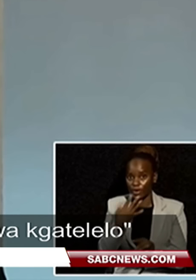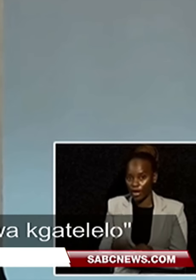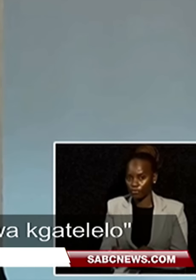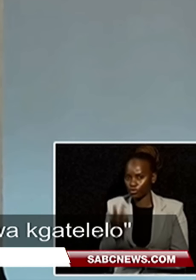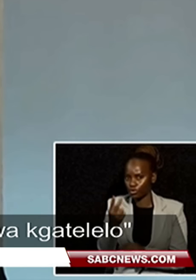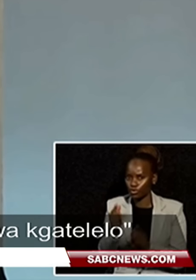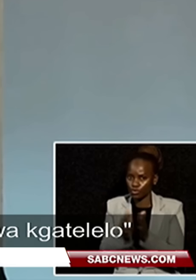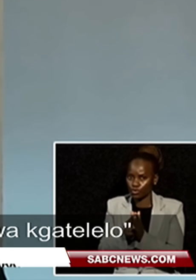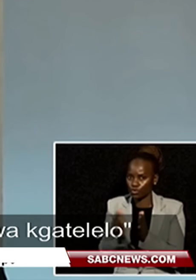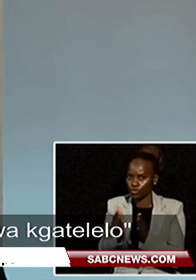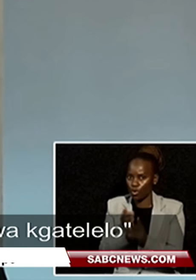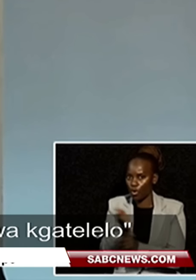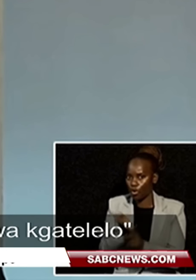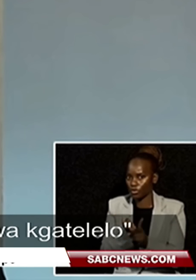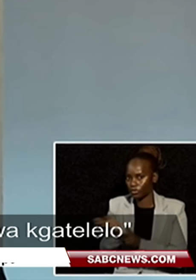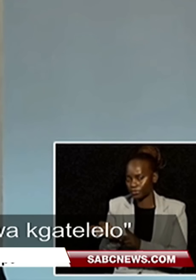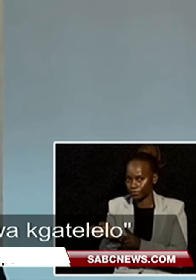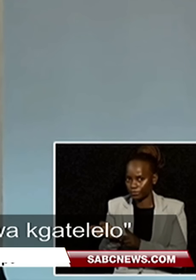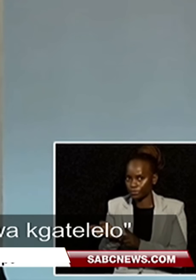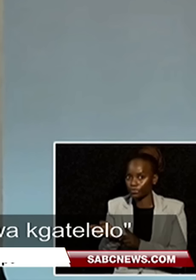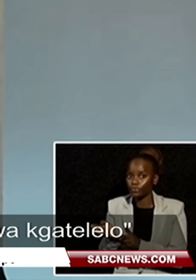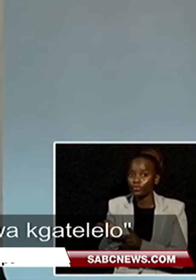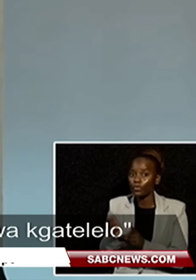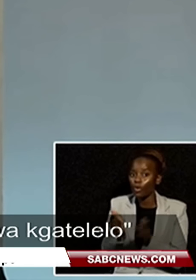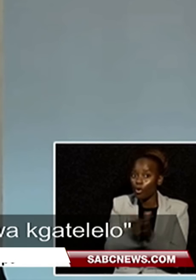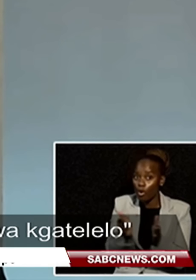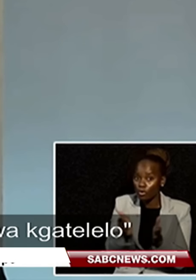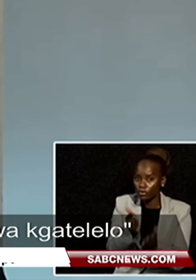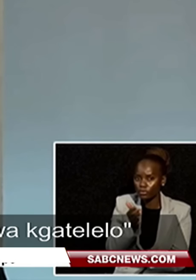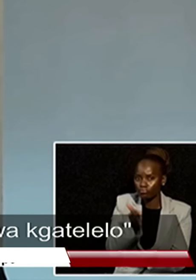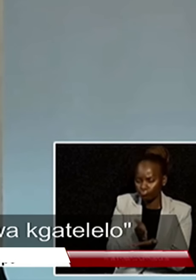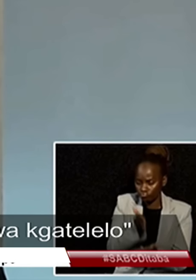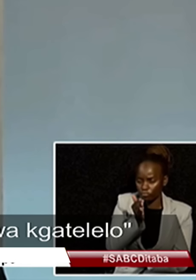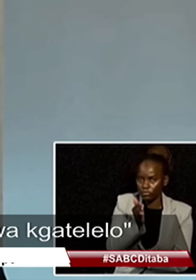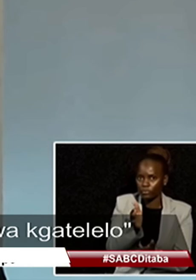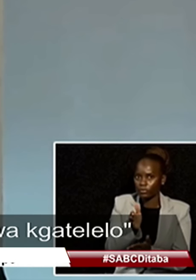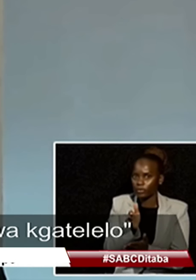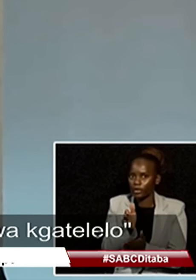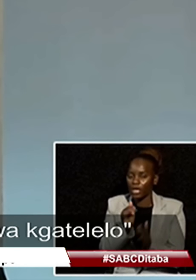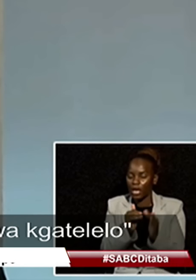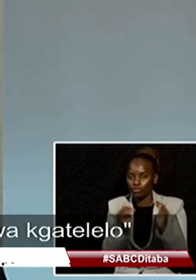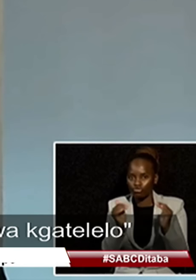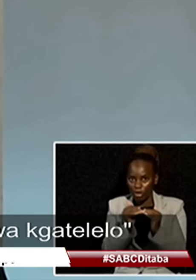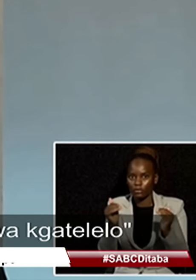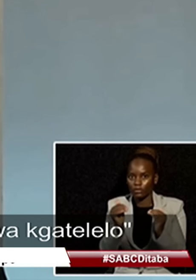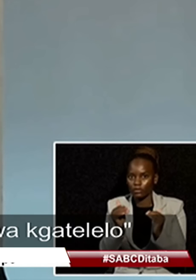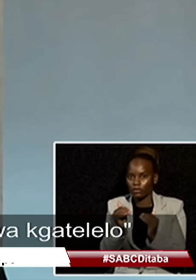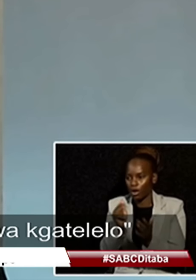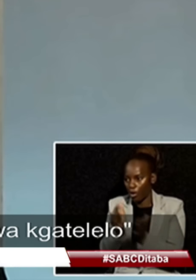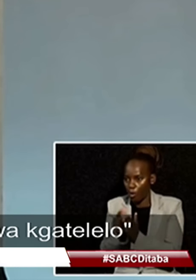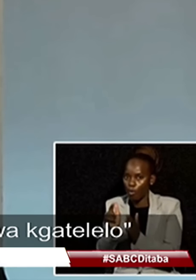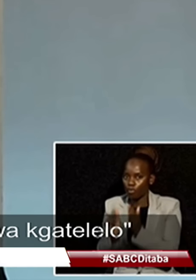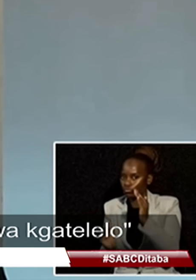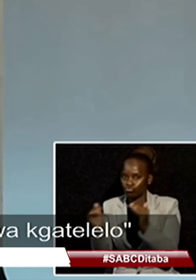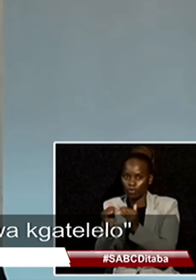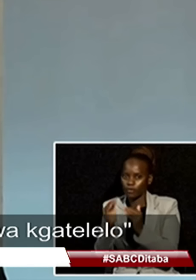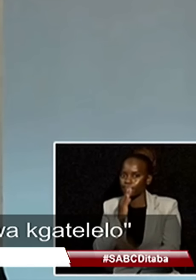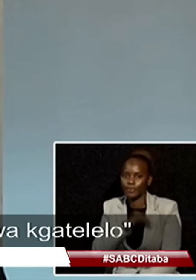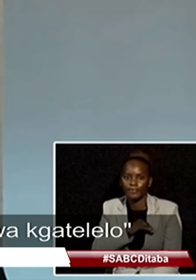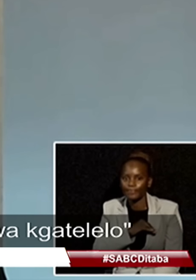Just laws and unjust laws. A just law you